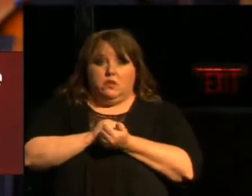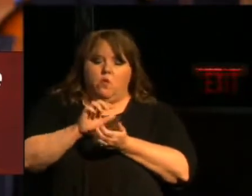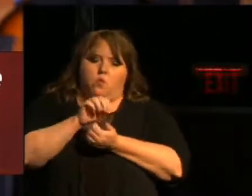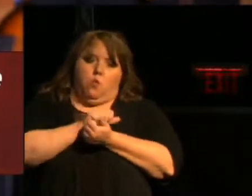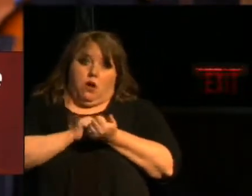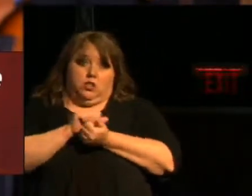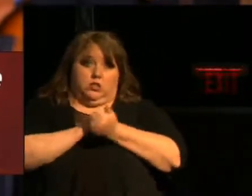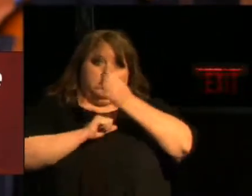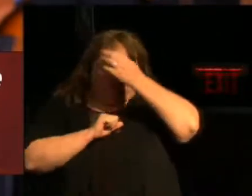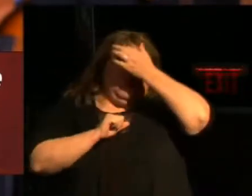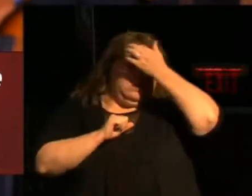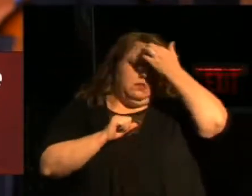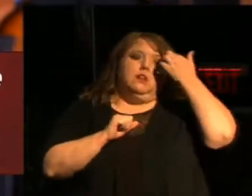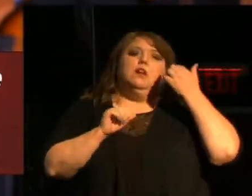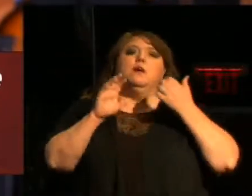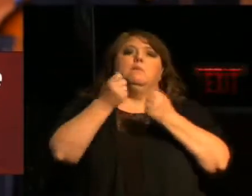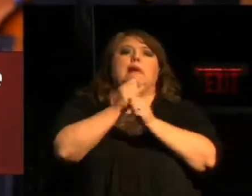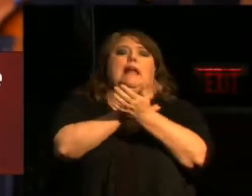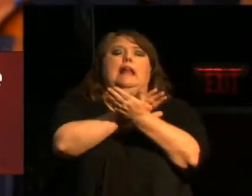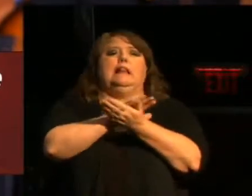shining sea.